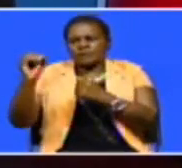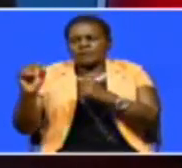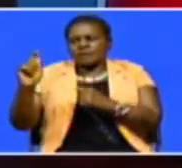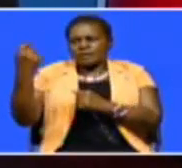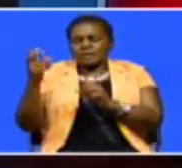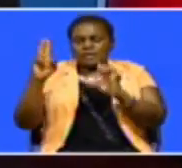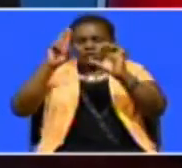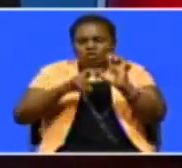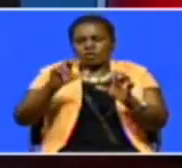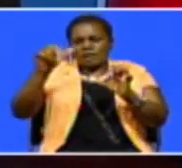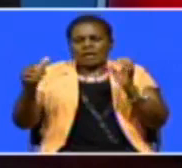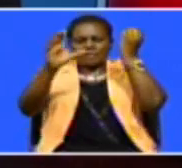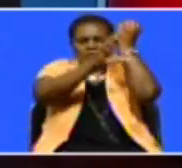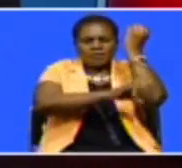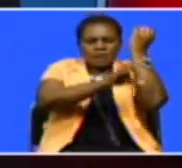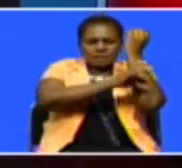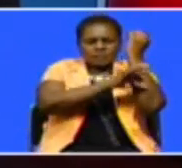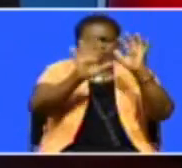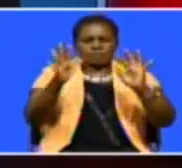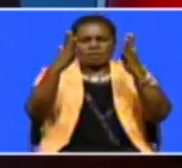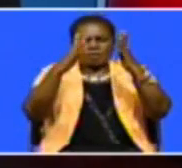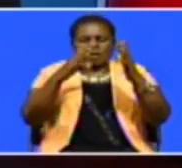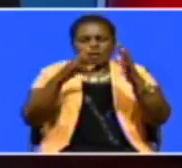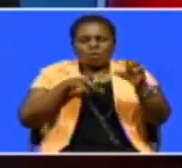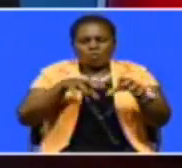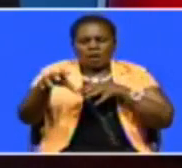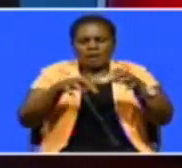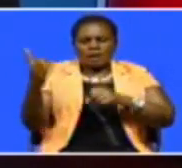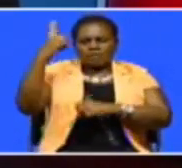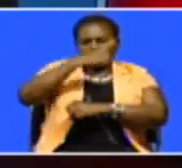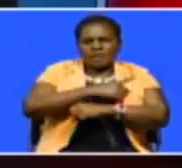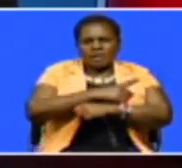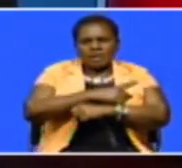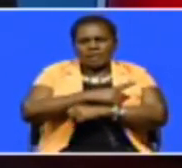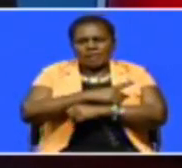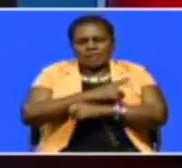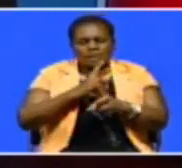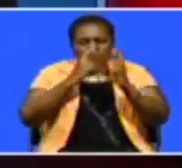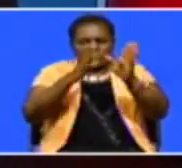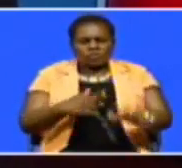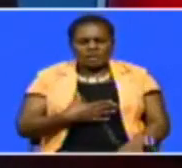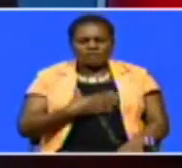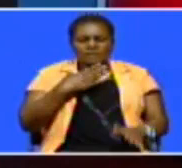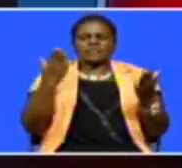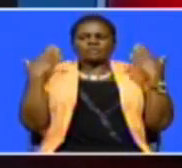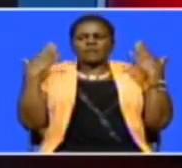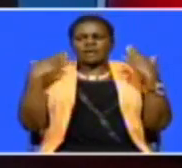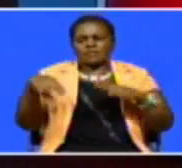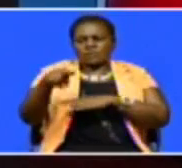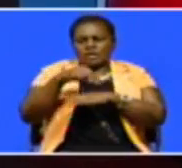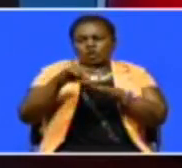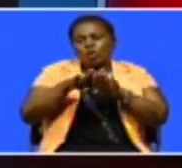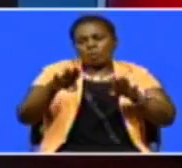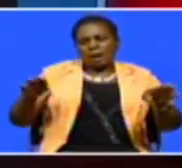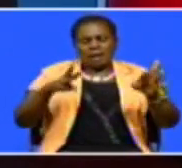joins other nations across the globe in marking the World Rangers Day, George Maringa visited the Meru National Park and now reports on what